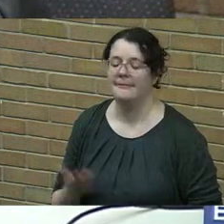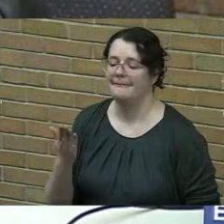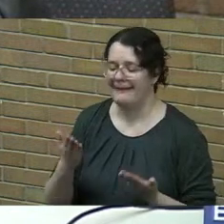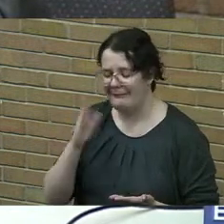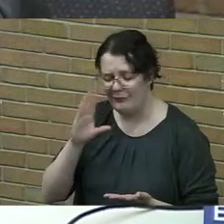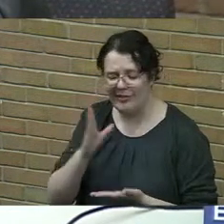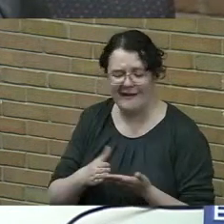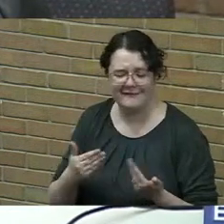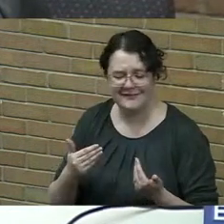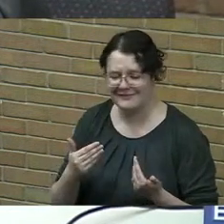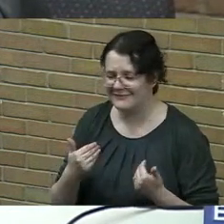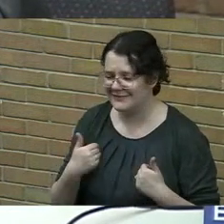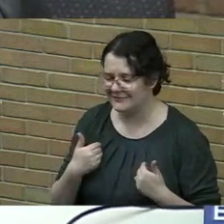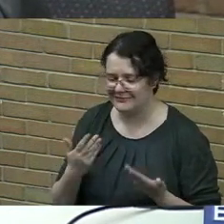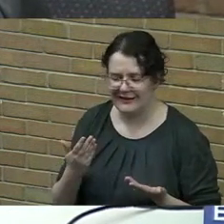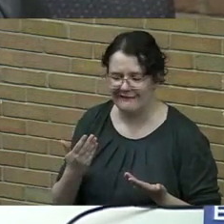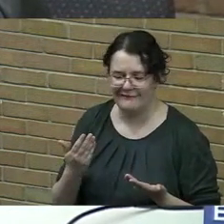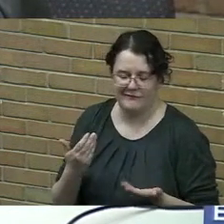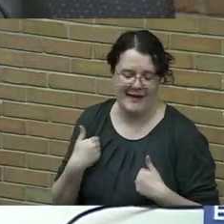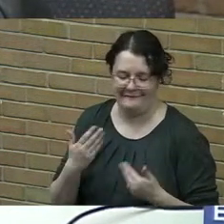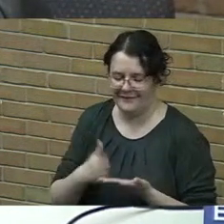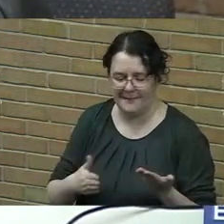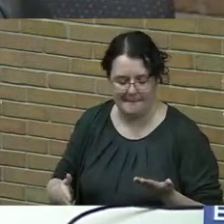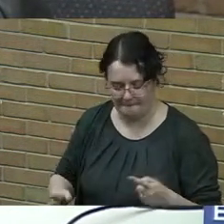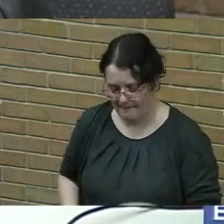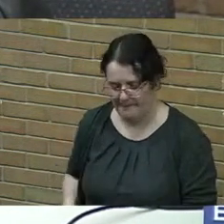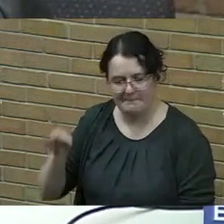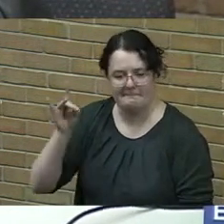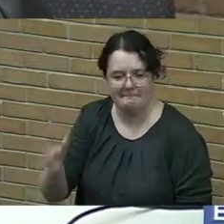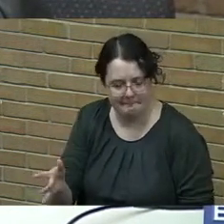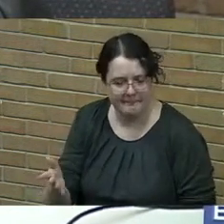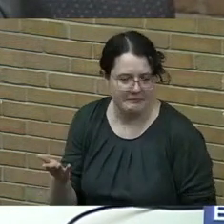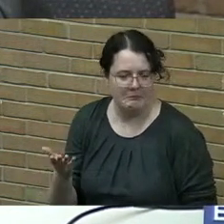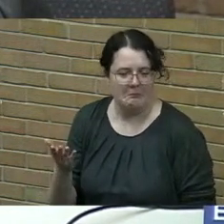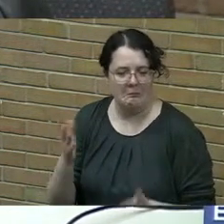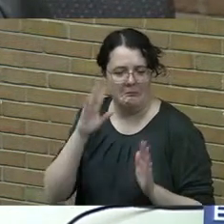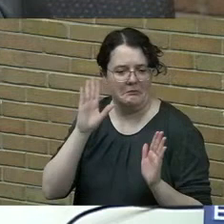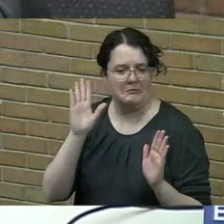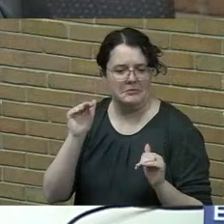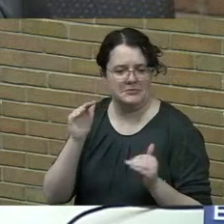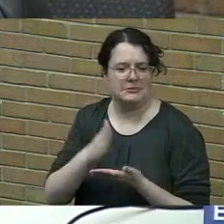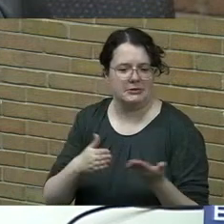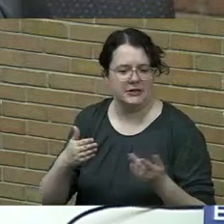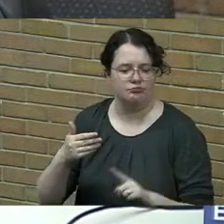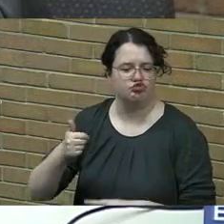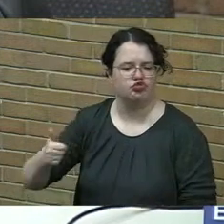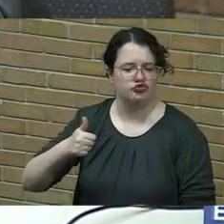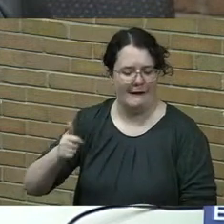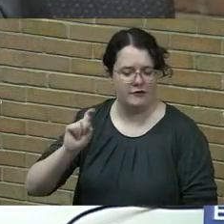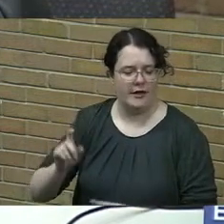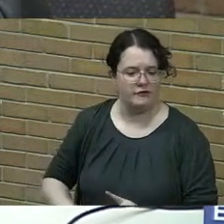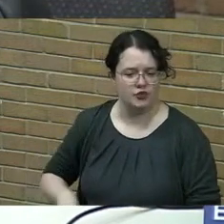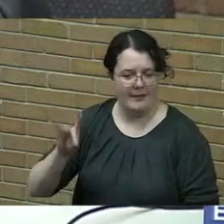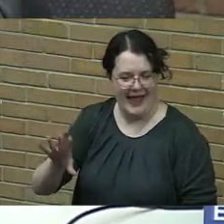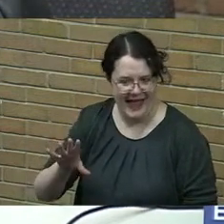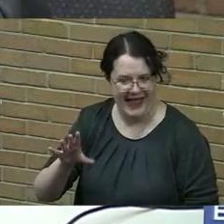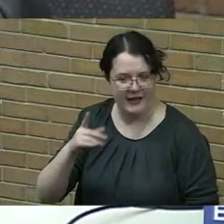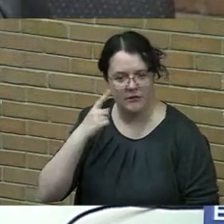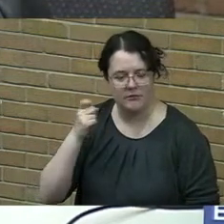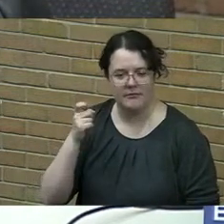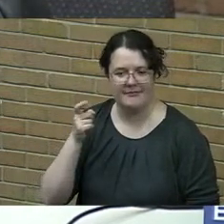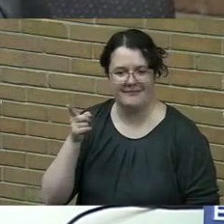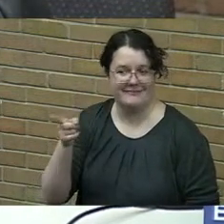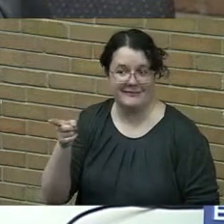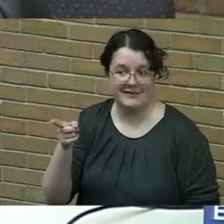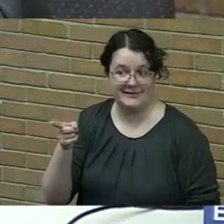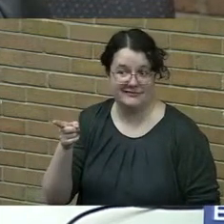out-of-pocket expenses. In fact, it is expected that there will be some travel. Ms. Van Putty estimates that to